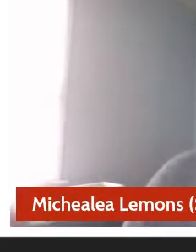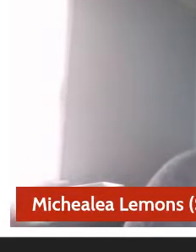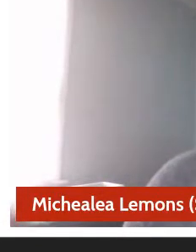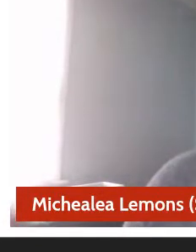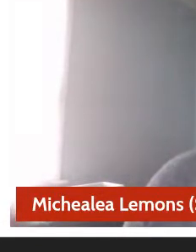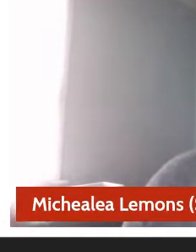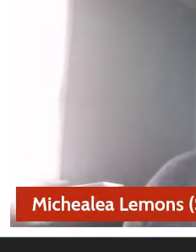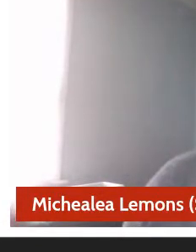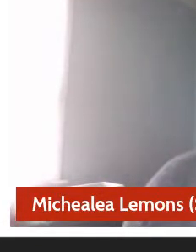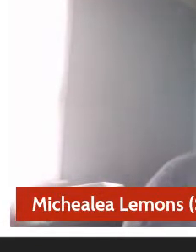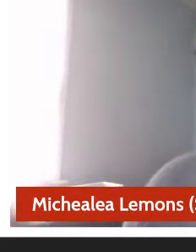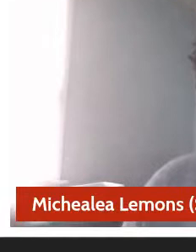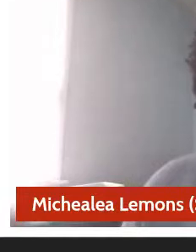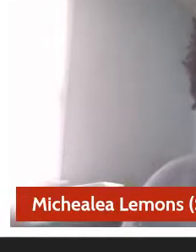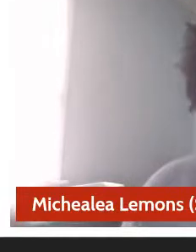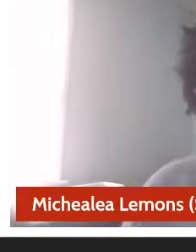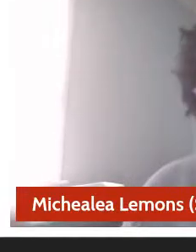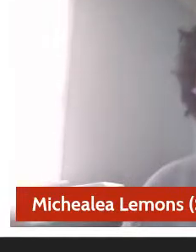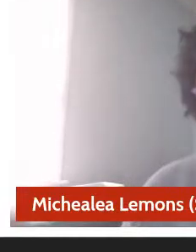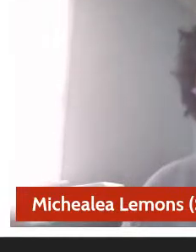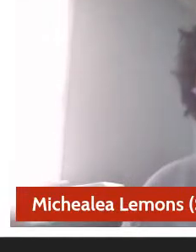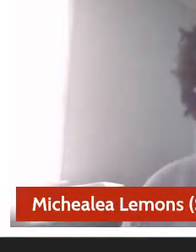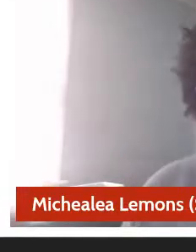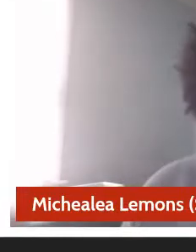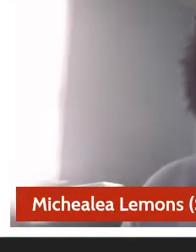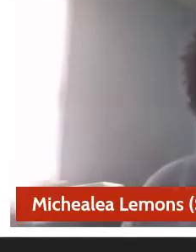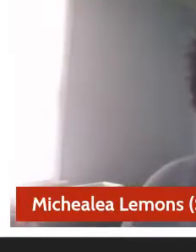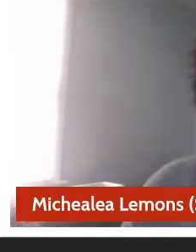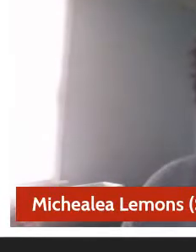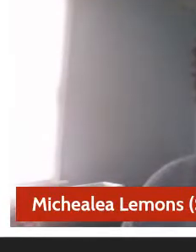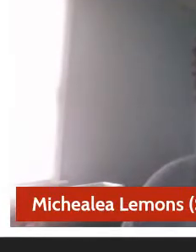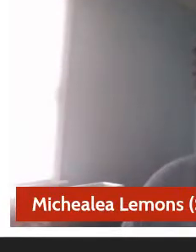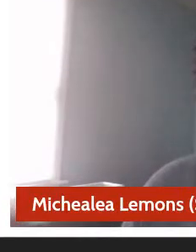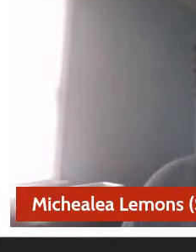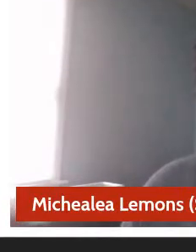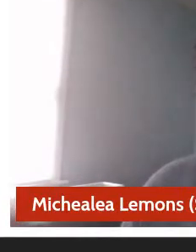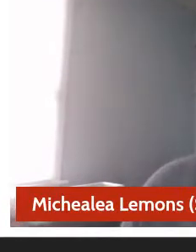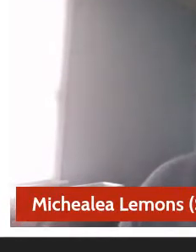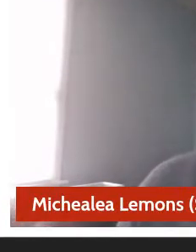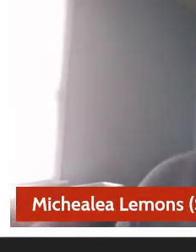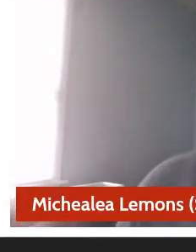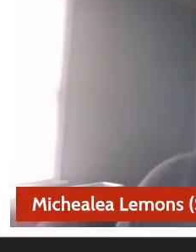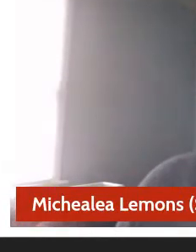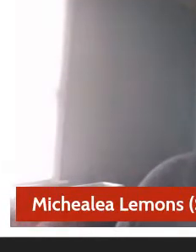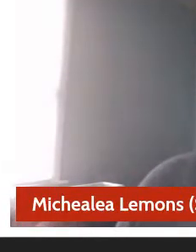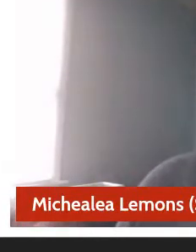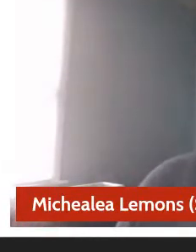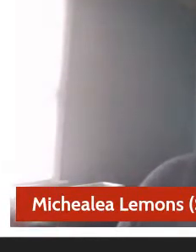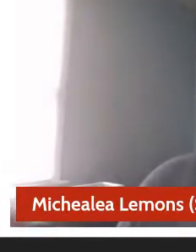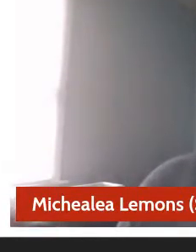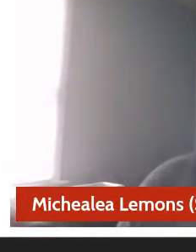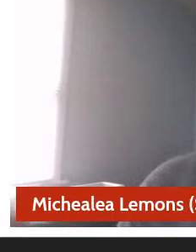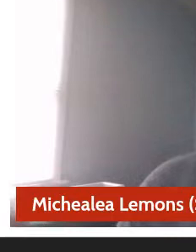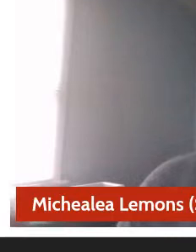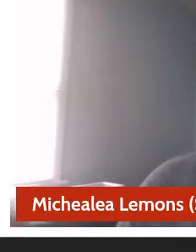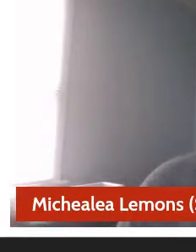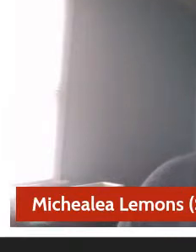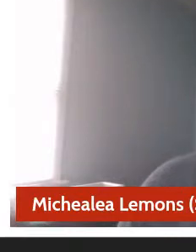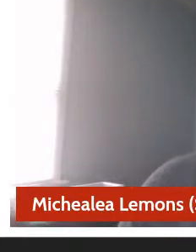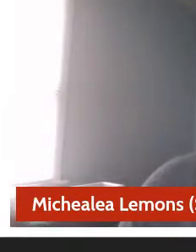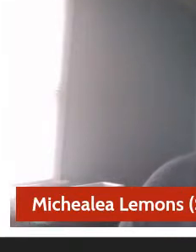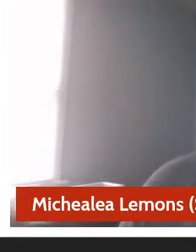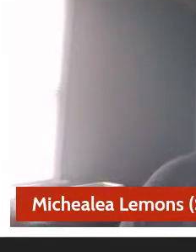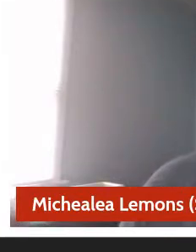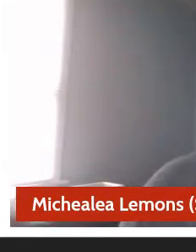I'm so excited about the events today because, I had the pleasure of interviewing one of